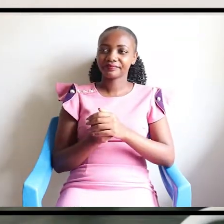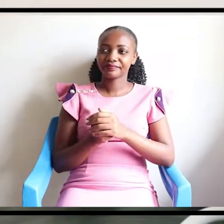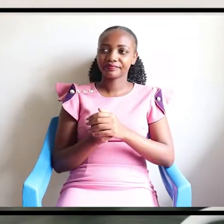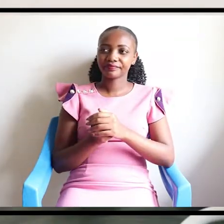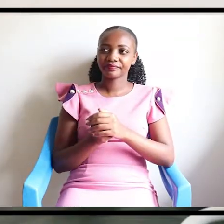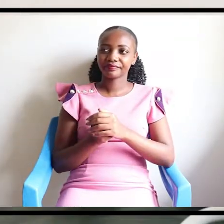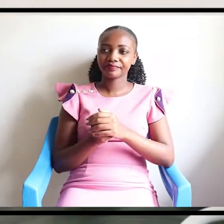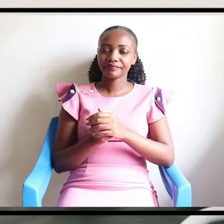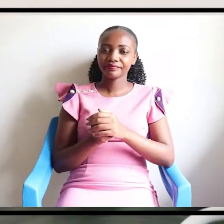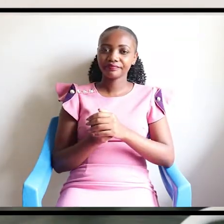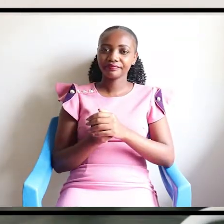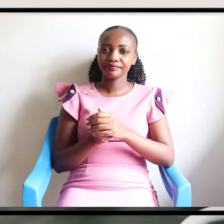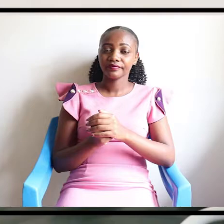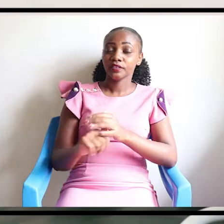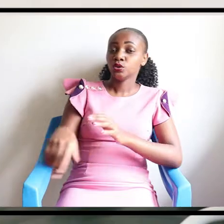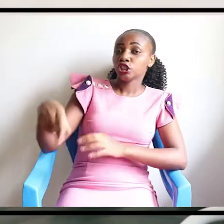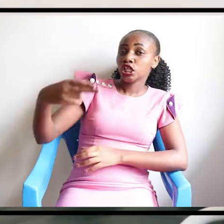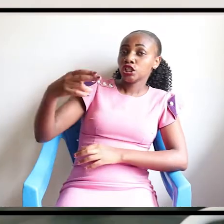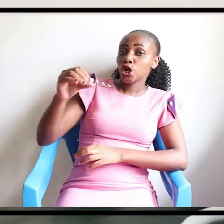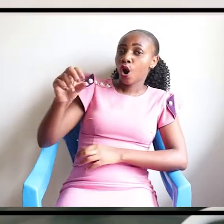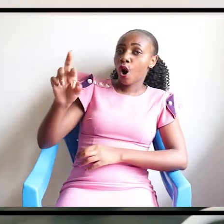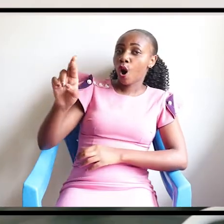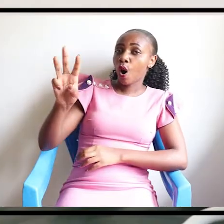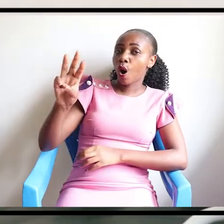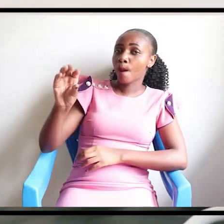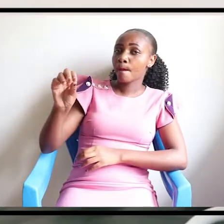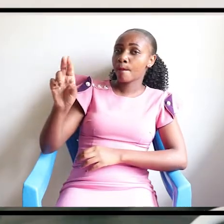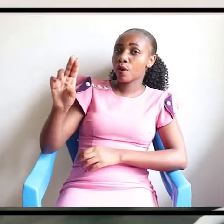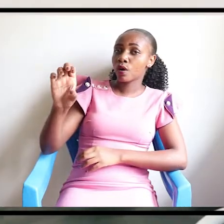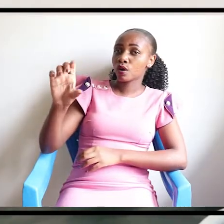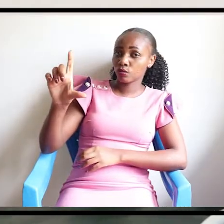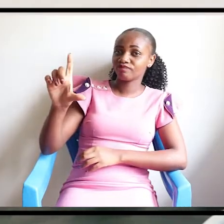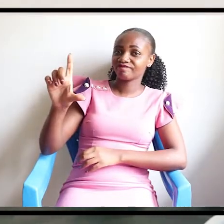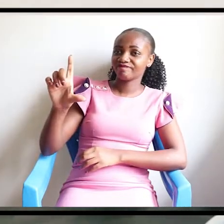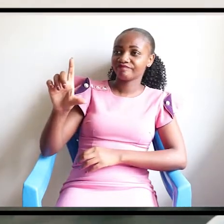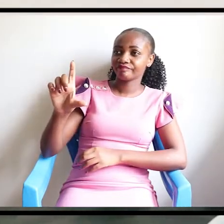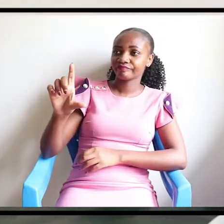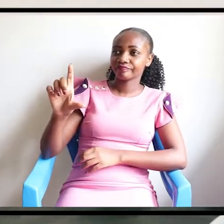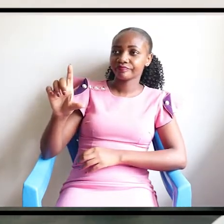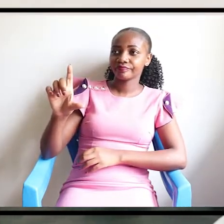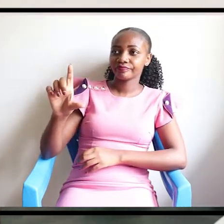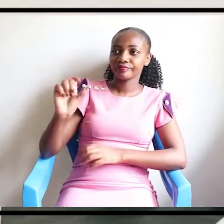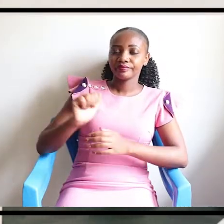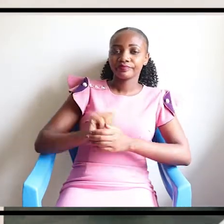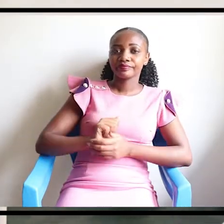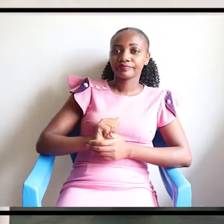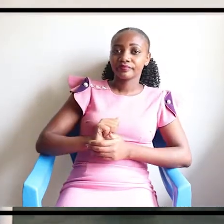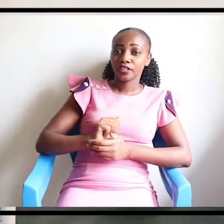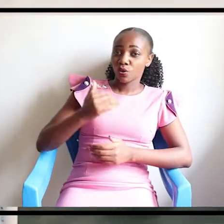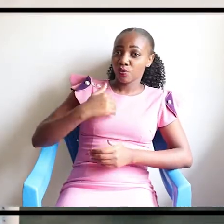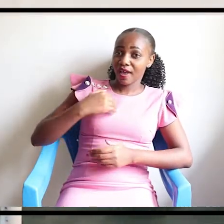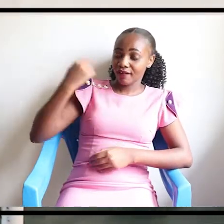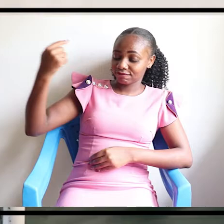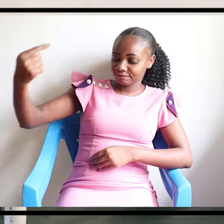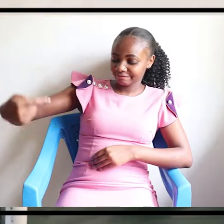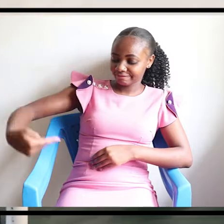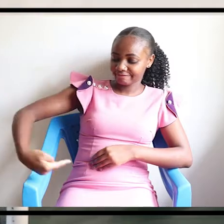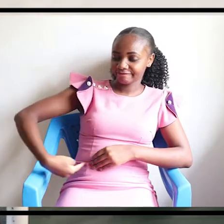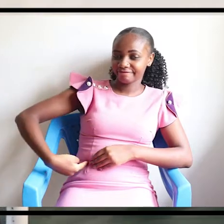The other method, which is hormonal, we have the injectable. This is a very common method. Most of us love